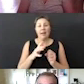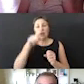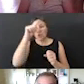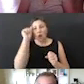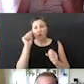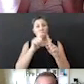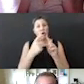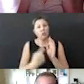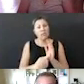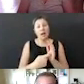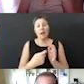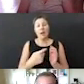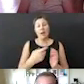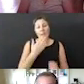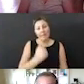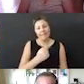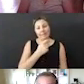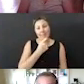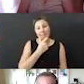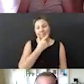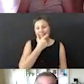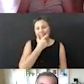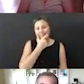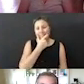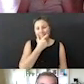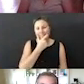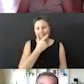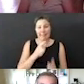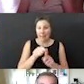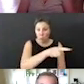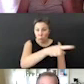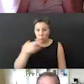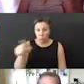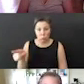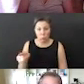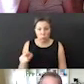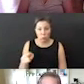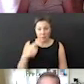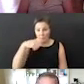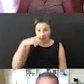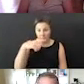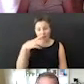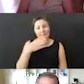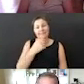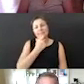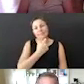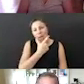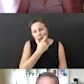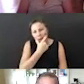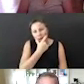difference to you, your family and hospital staff, because we're all people first, and people living with a disability and their